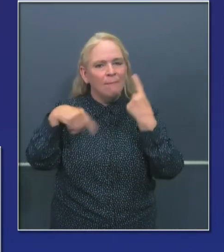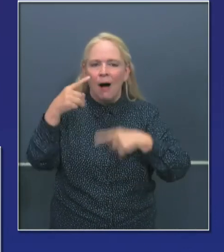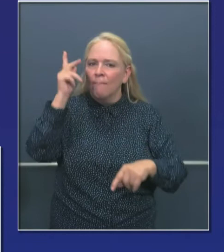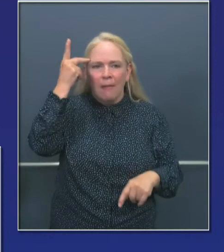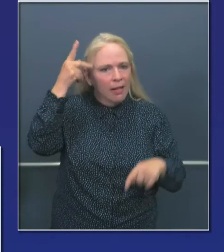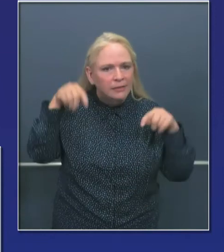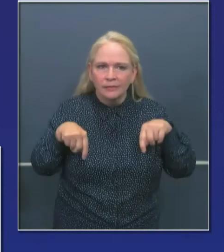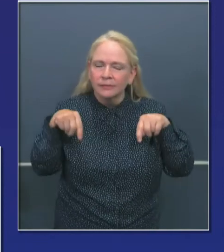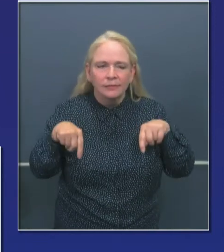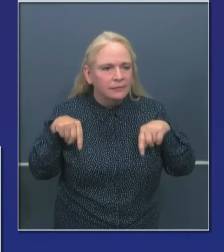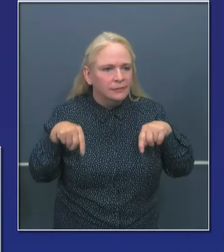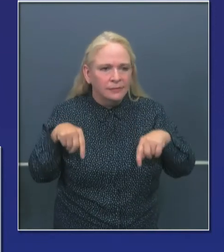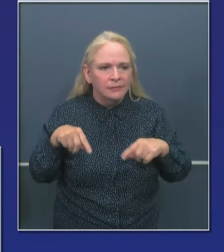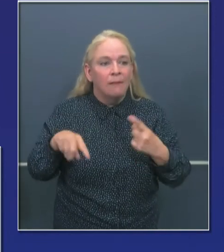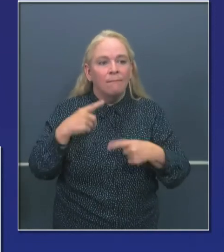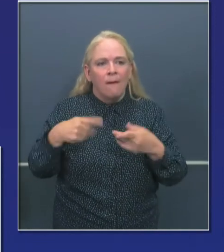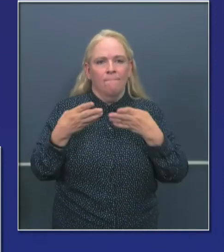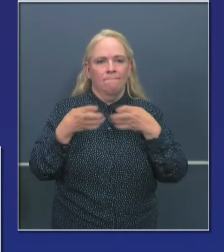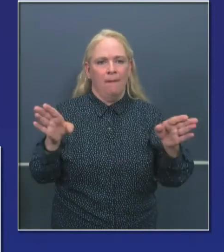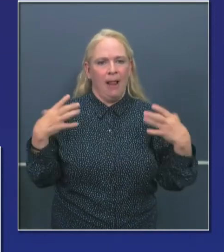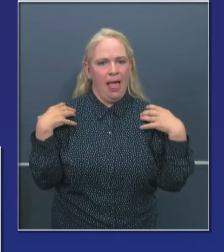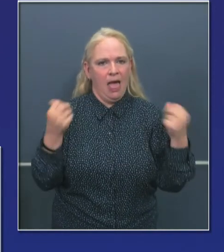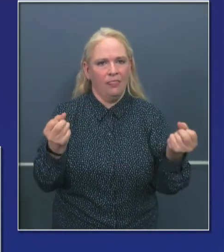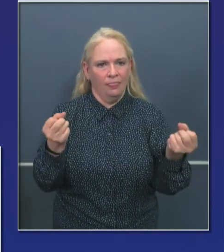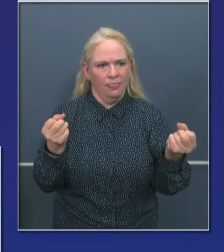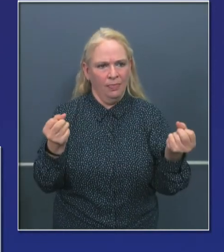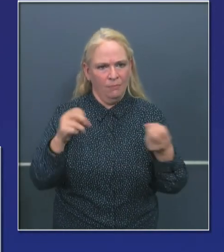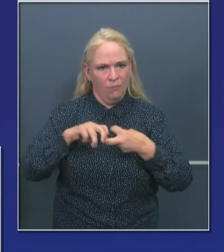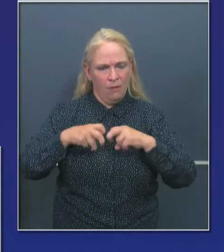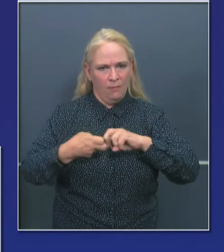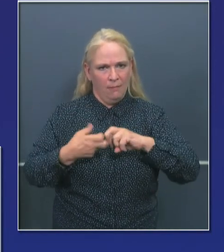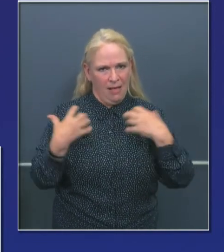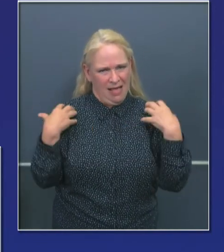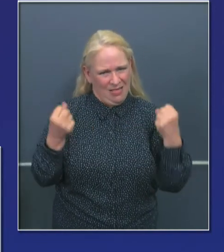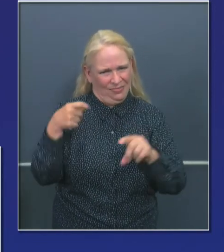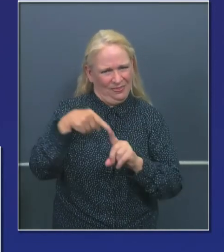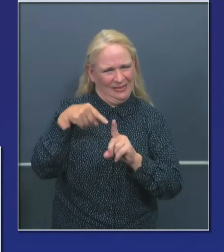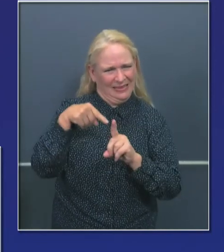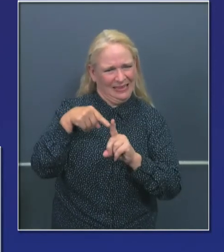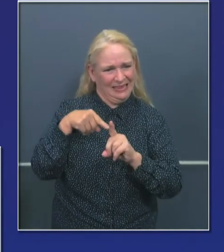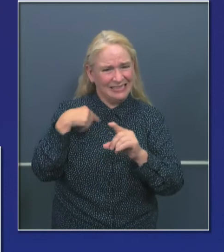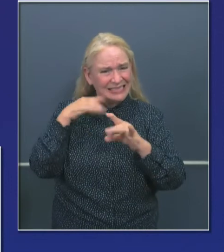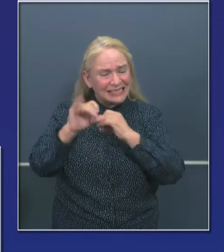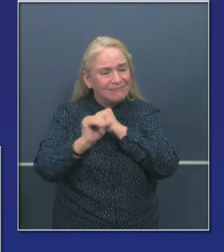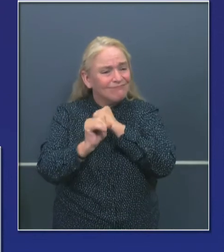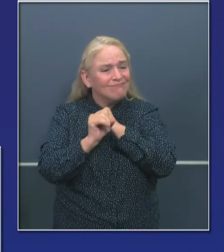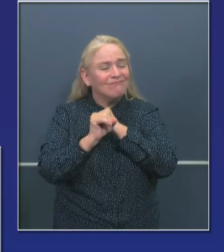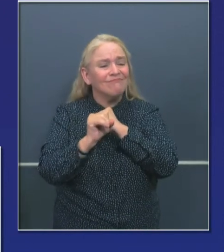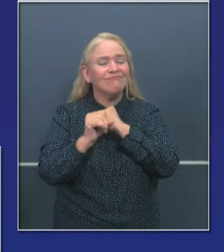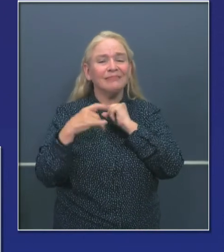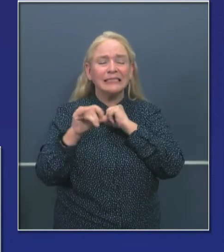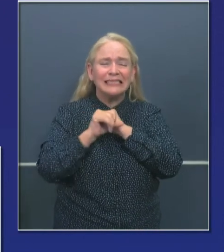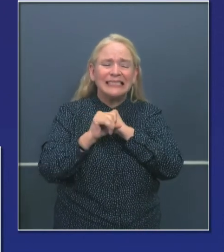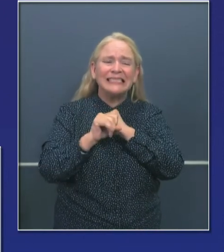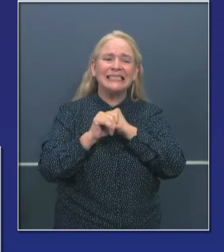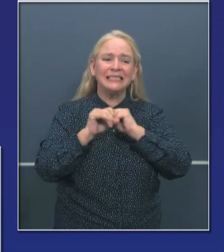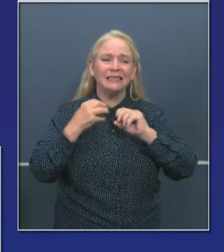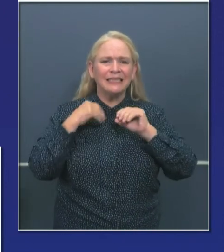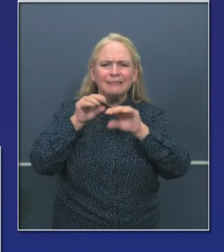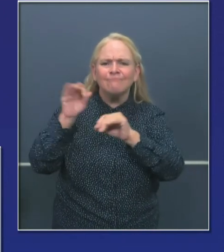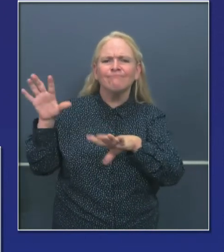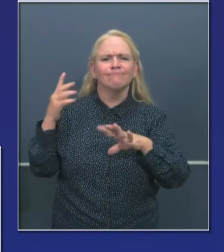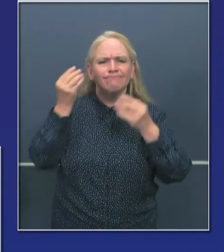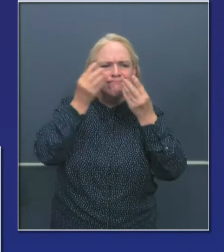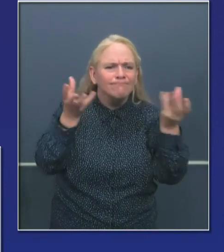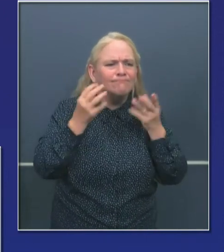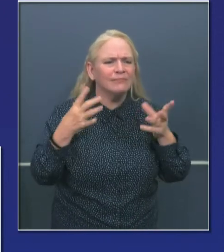issue, this is a public health issue. We did PSAs that we put out in a very culturally competent way in many different